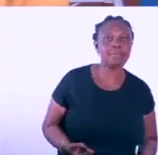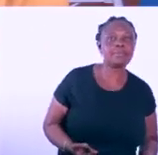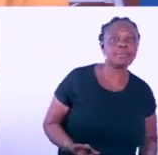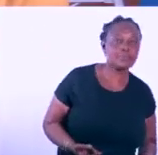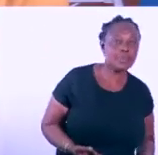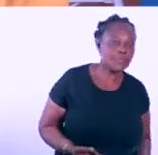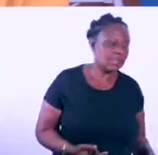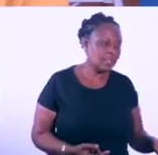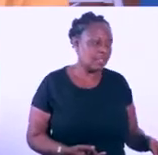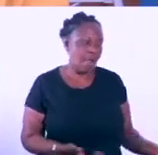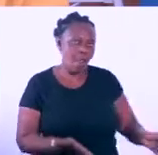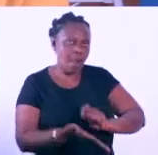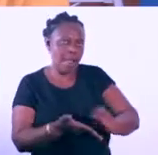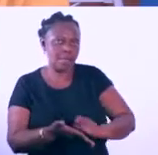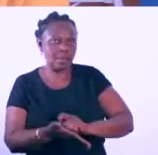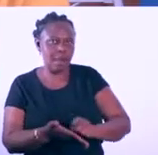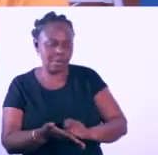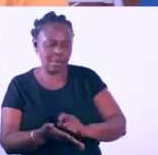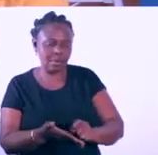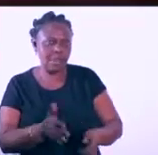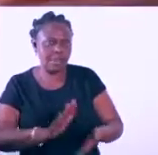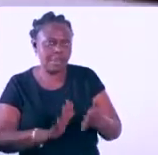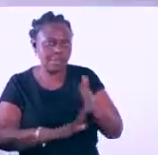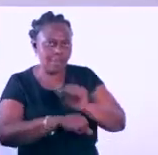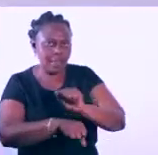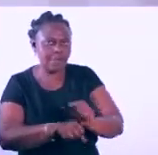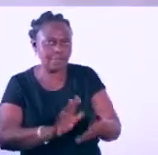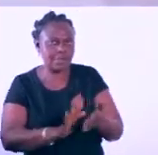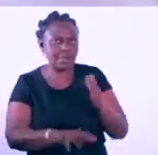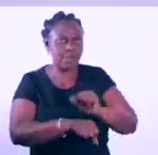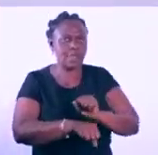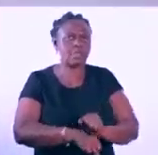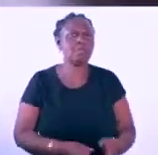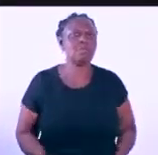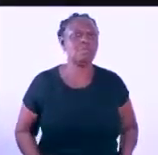Copy any one of them and do it for me.